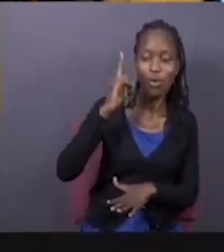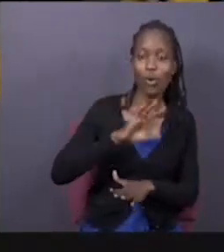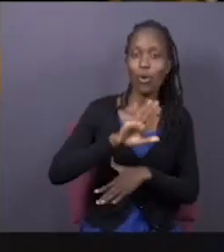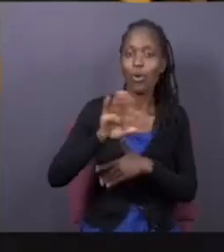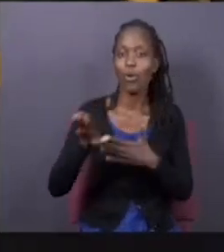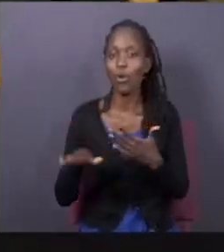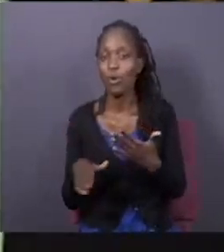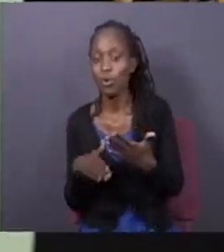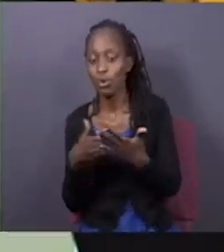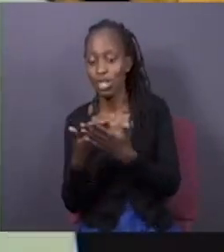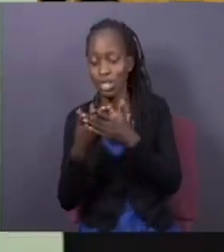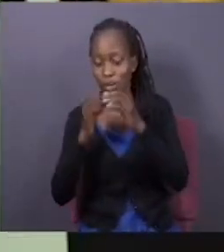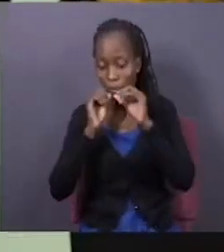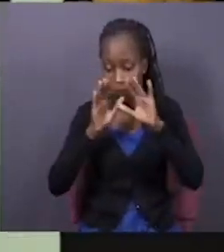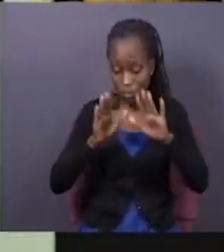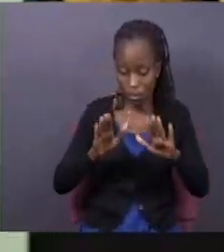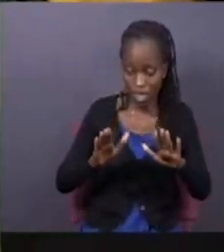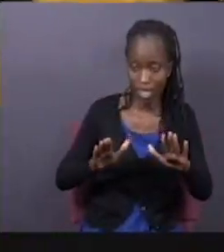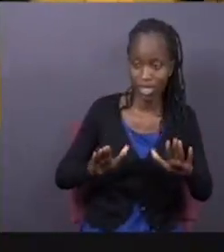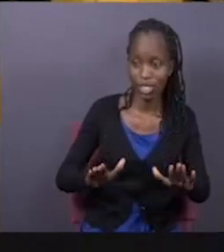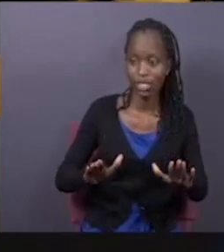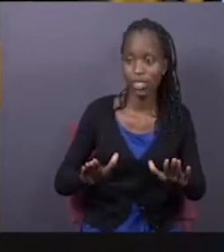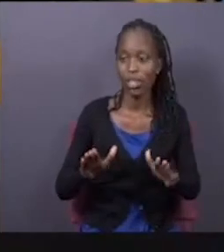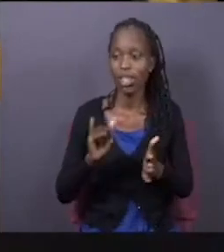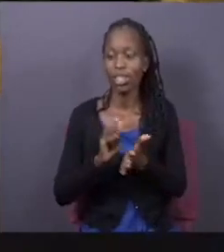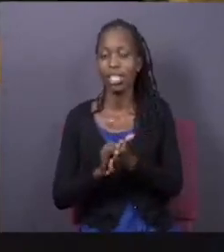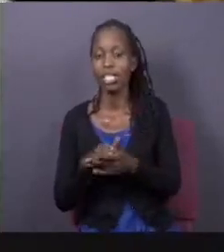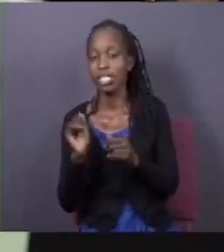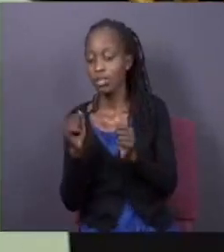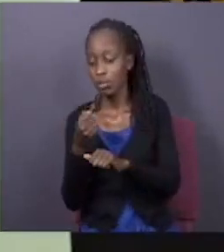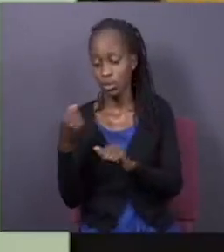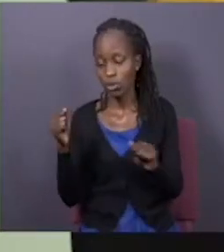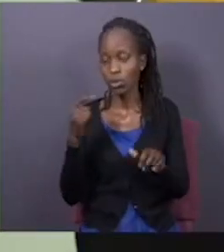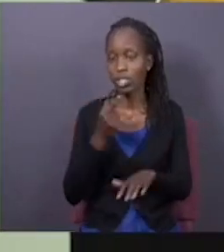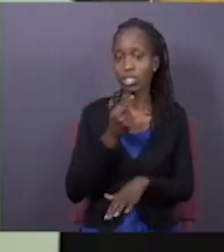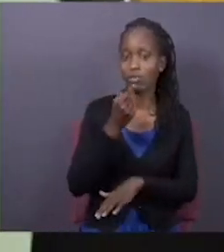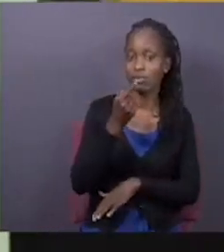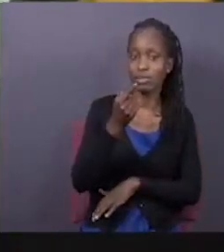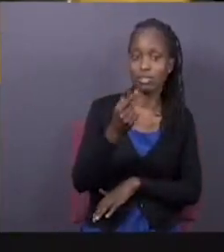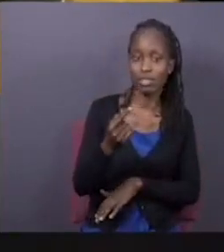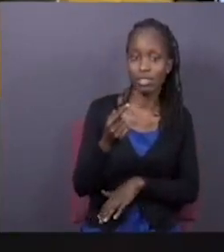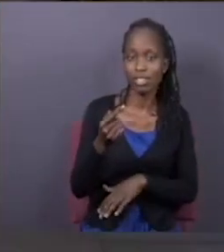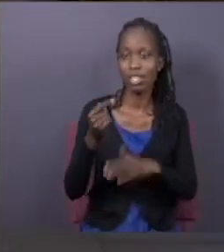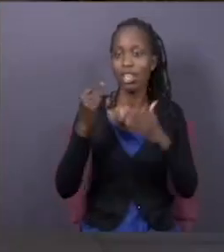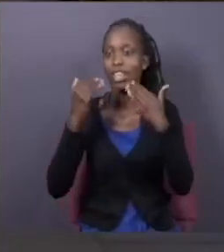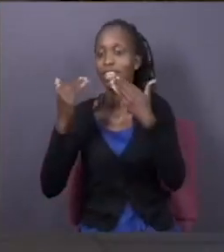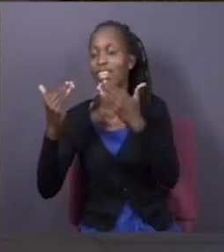for all the blessings that I cannot say.